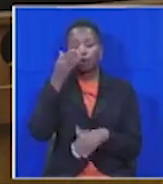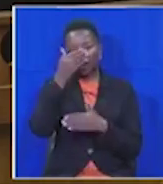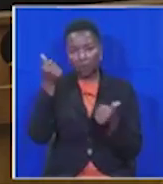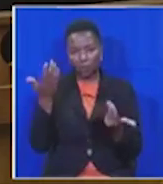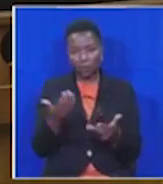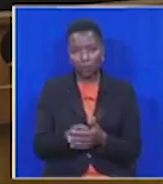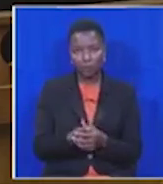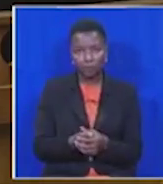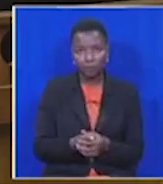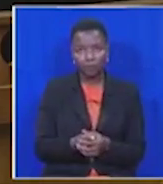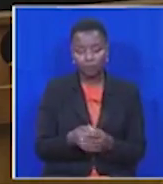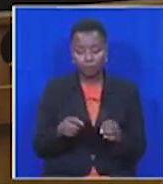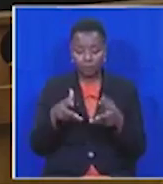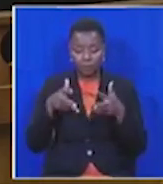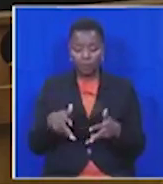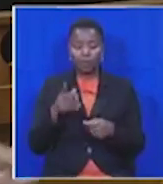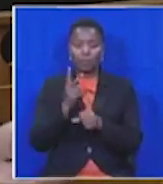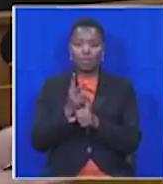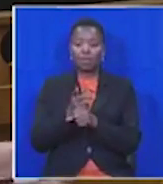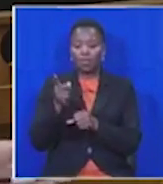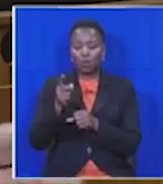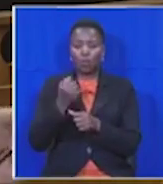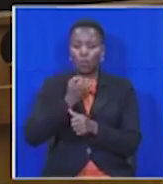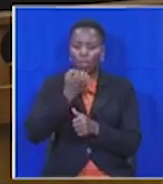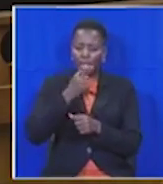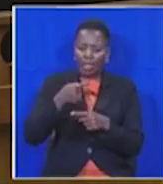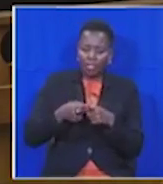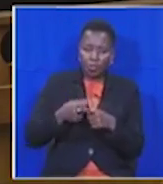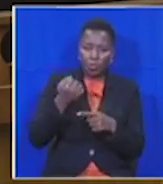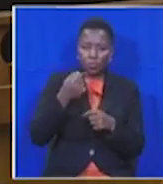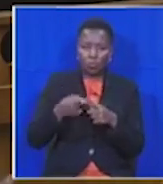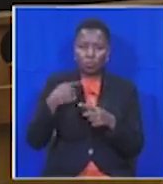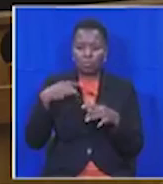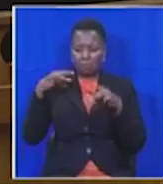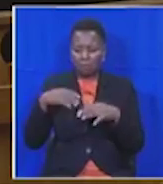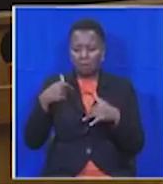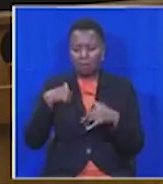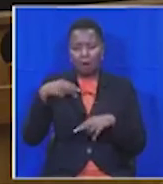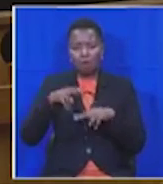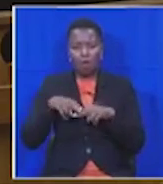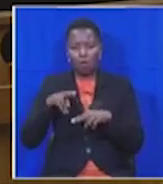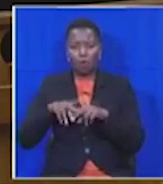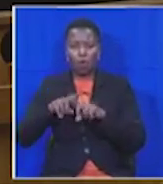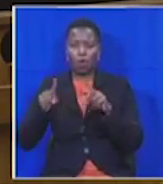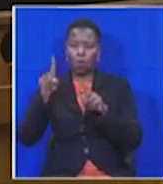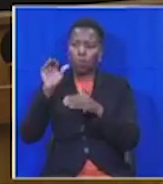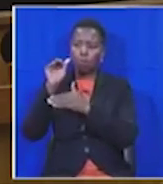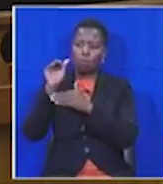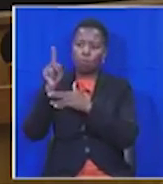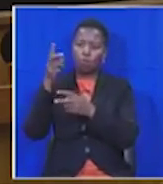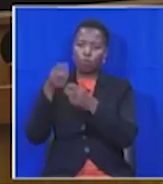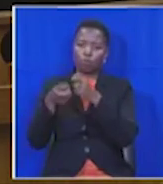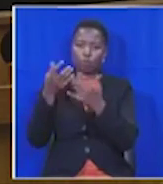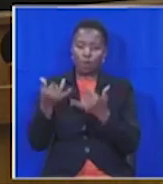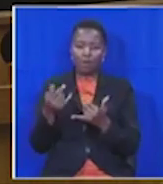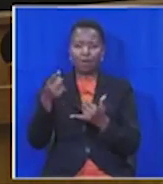Once again, we have heard the excuse from you today that none of this is our fault. It can all be blamed on global headwinds. Well, that